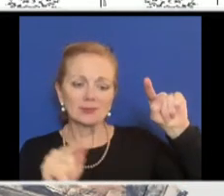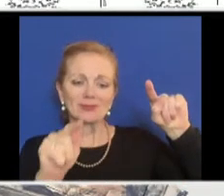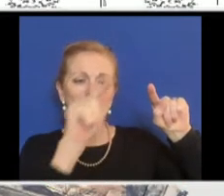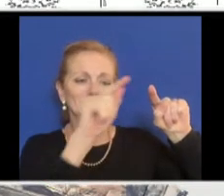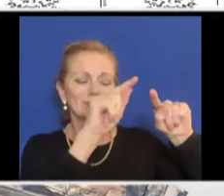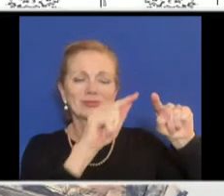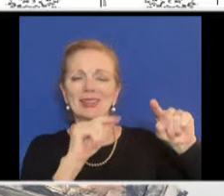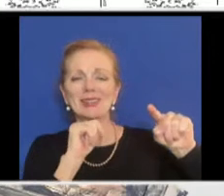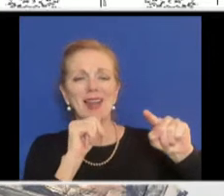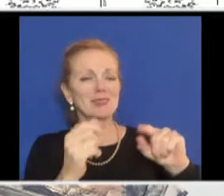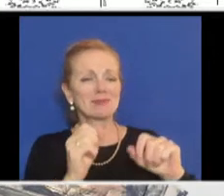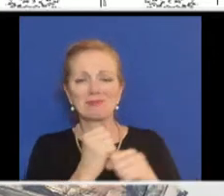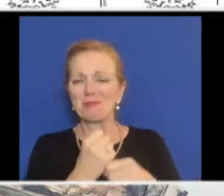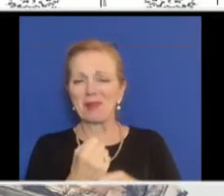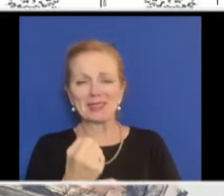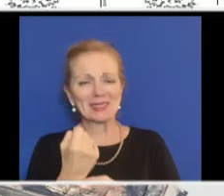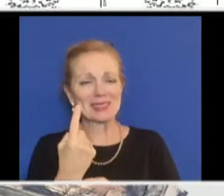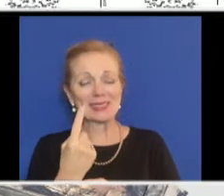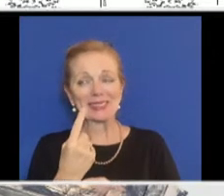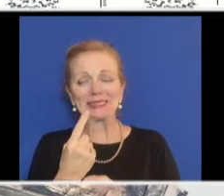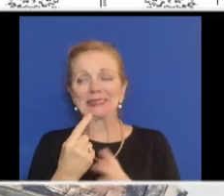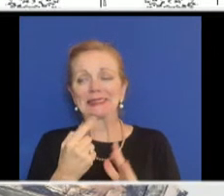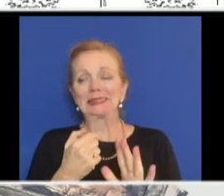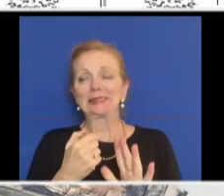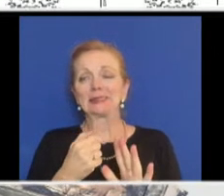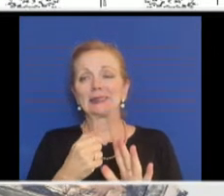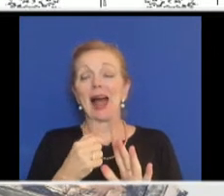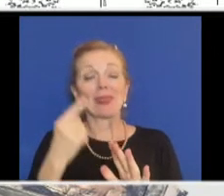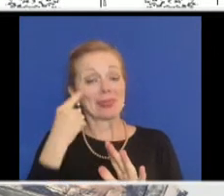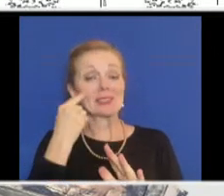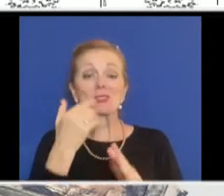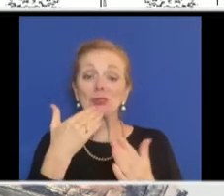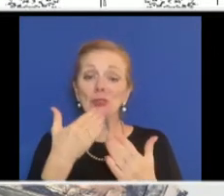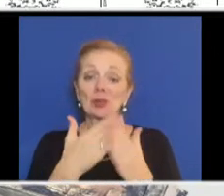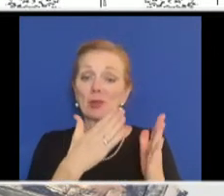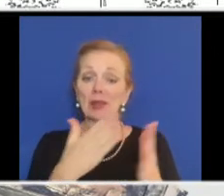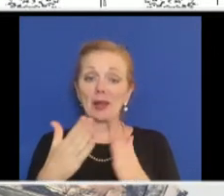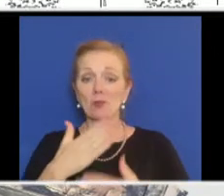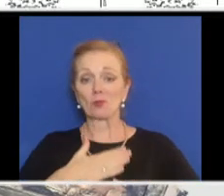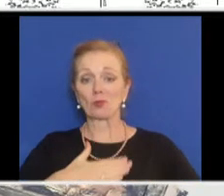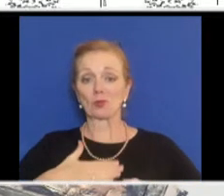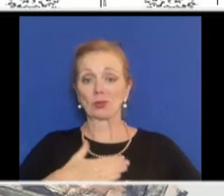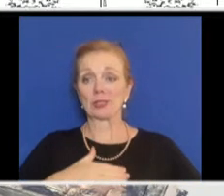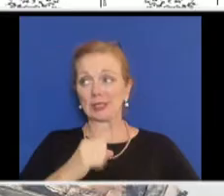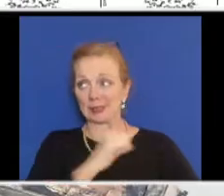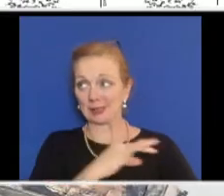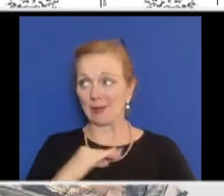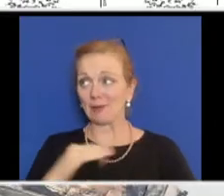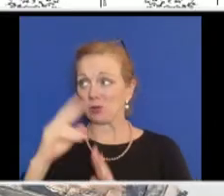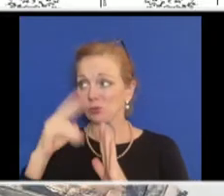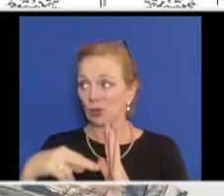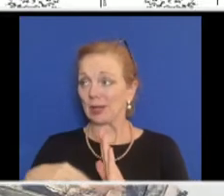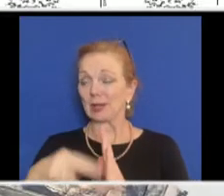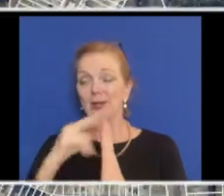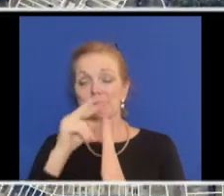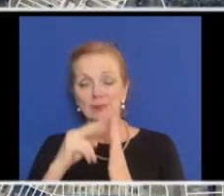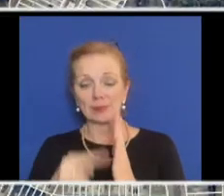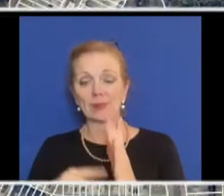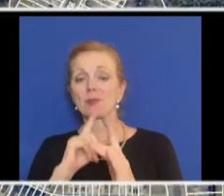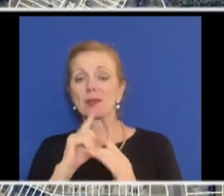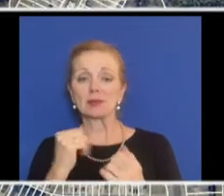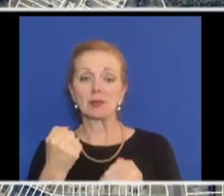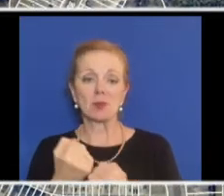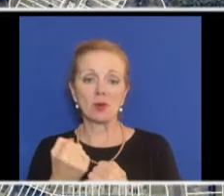be inconsistent but we we think it's a good plan and I appreciate staff kind of reading through that looking at the context and being supportive